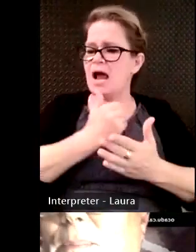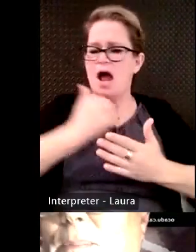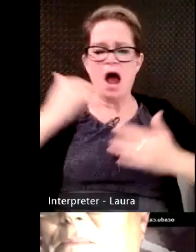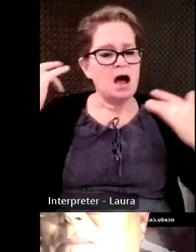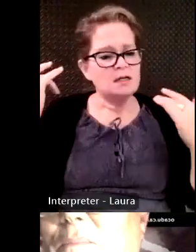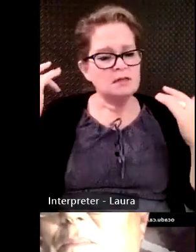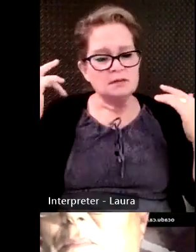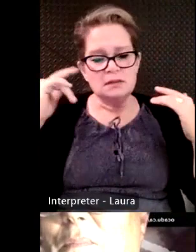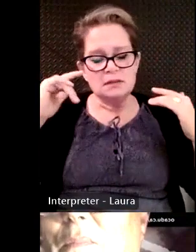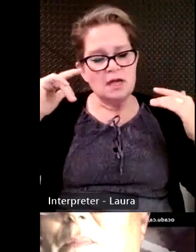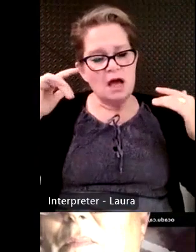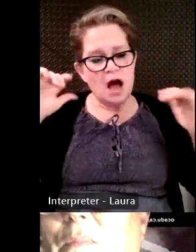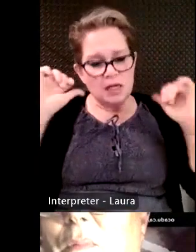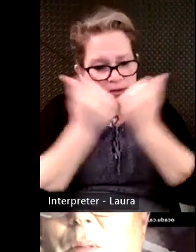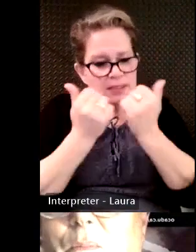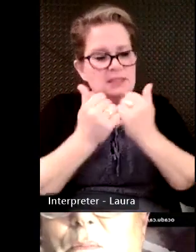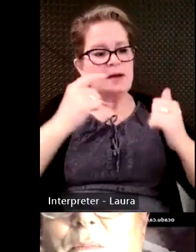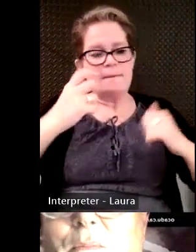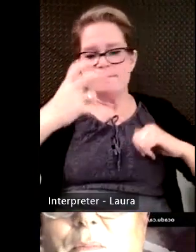core.